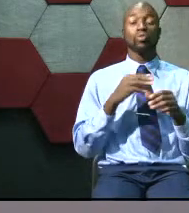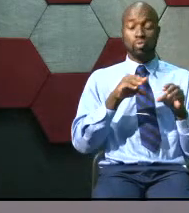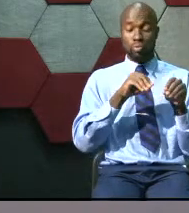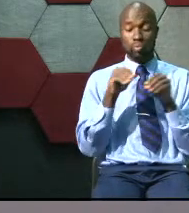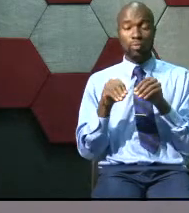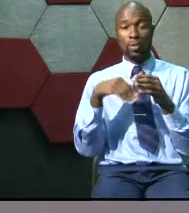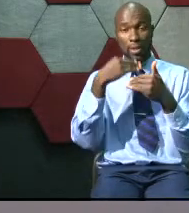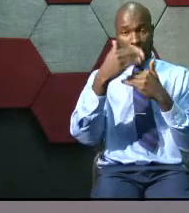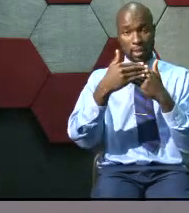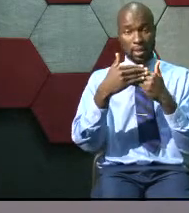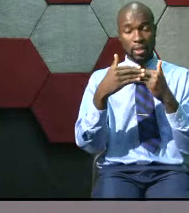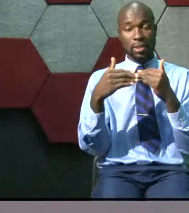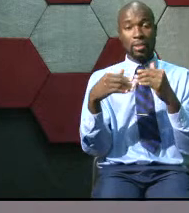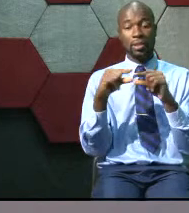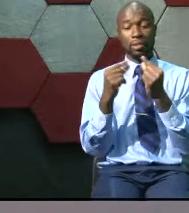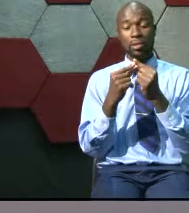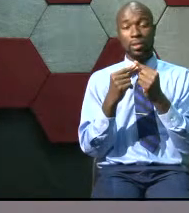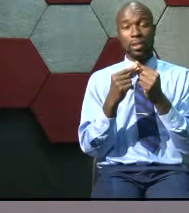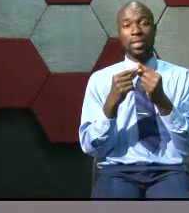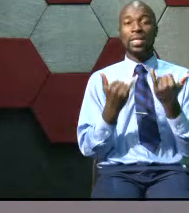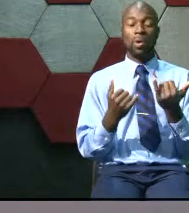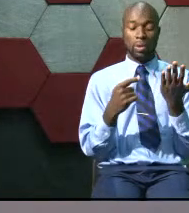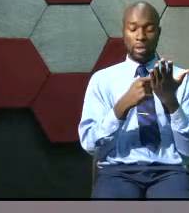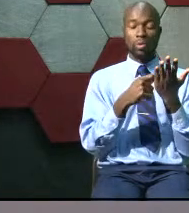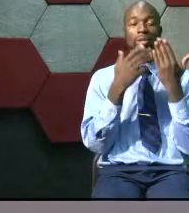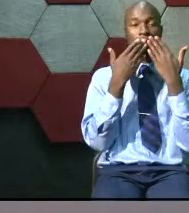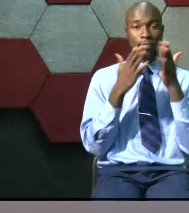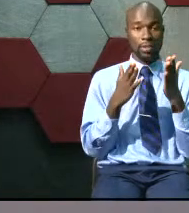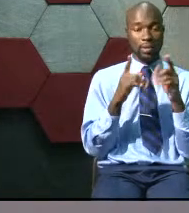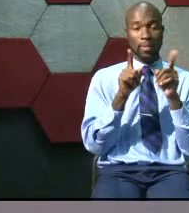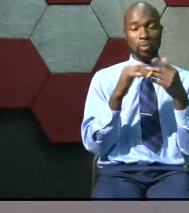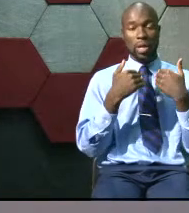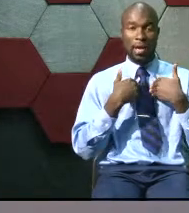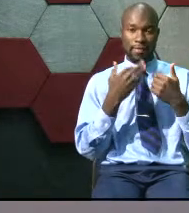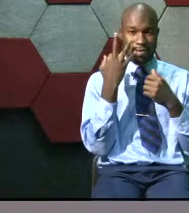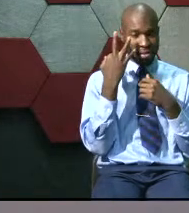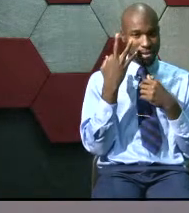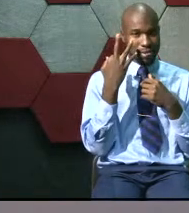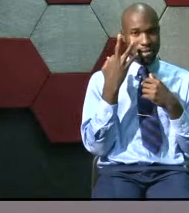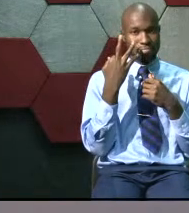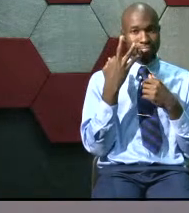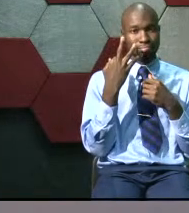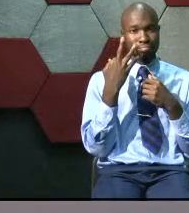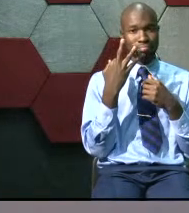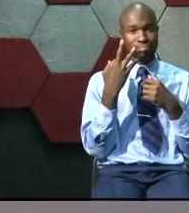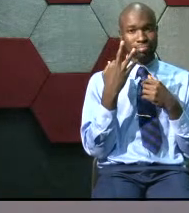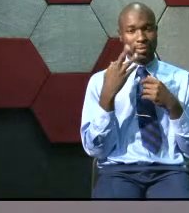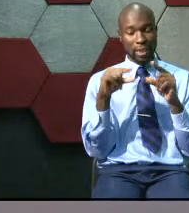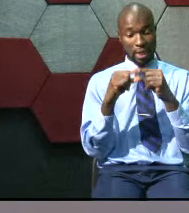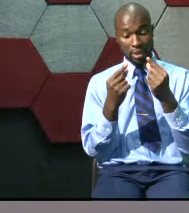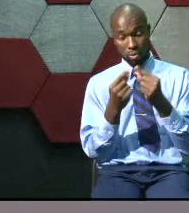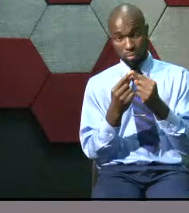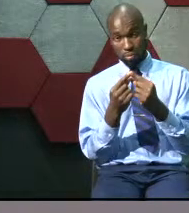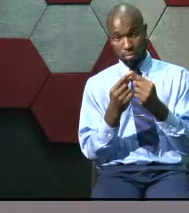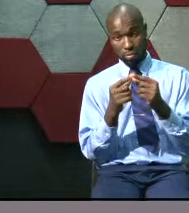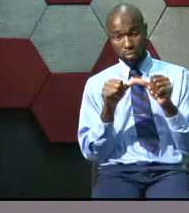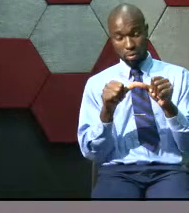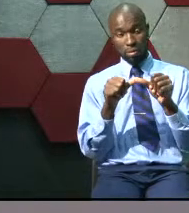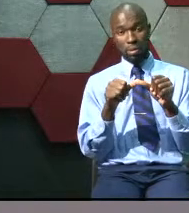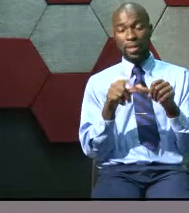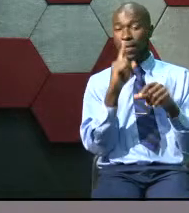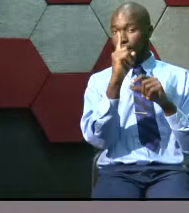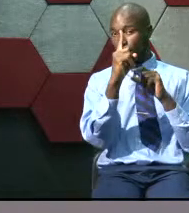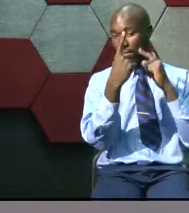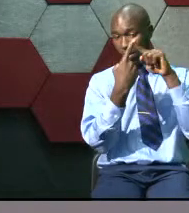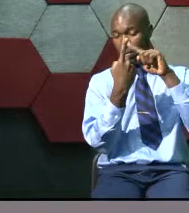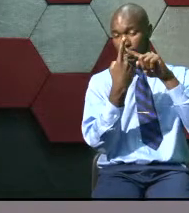category. Yep. All right, so the technology is done, but we still have three whole categories to go through. And the first we're going to talk about